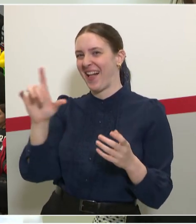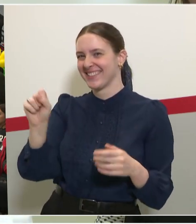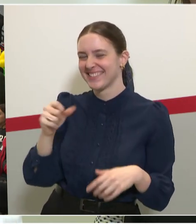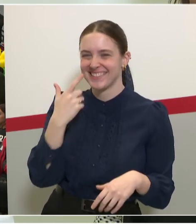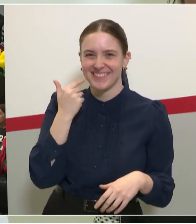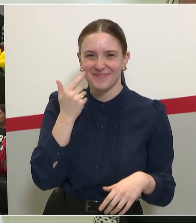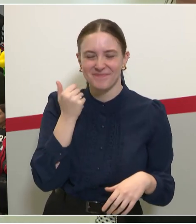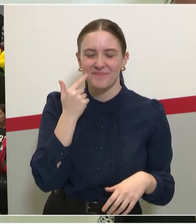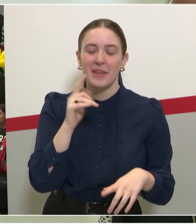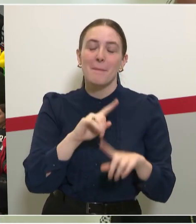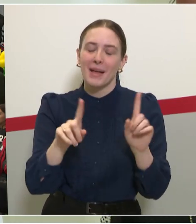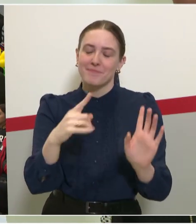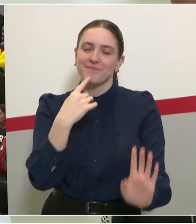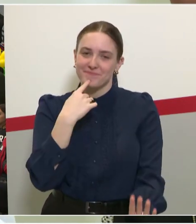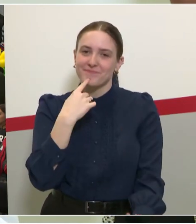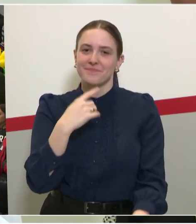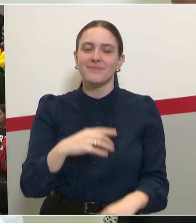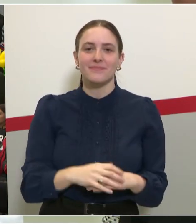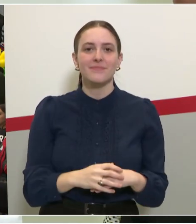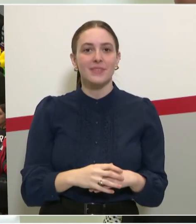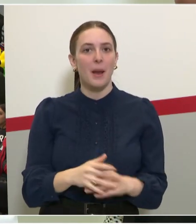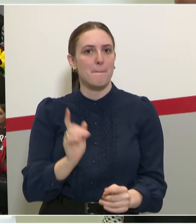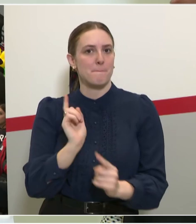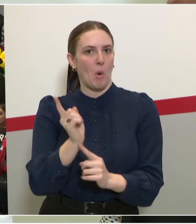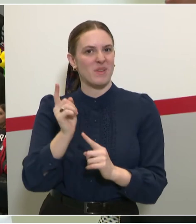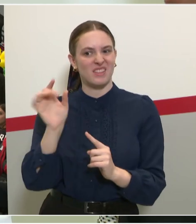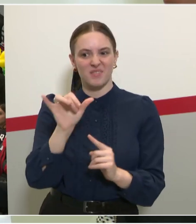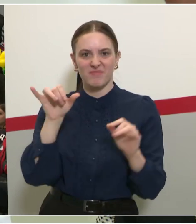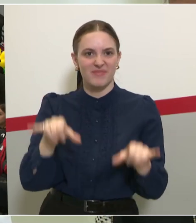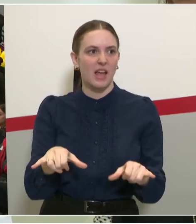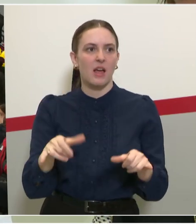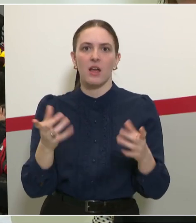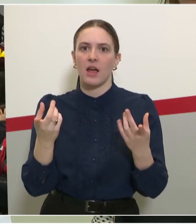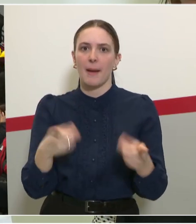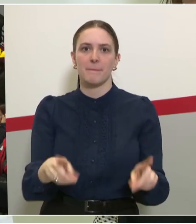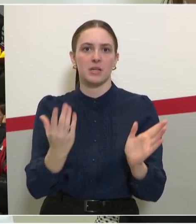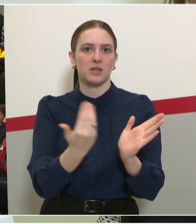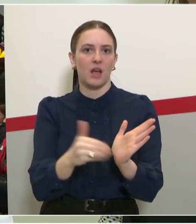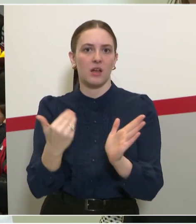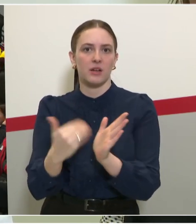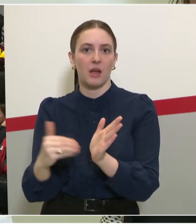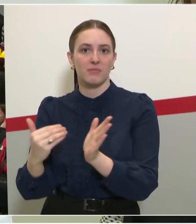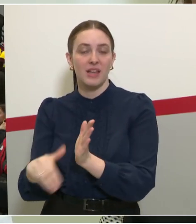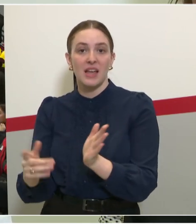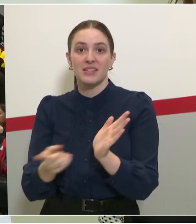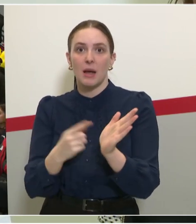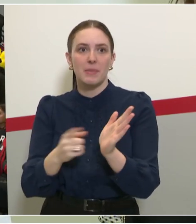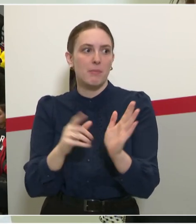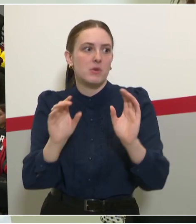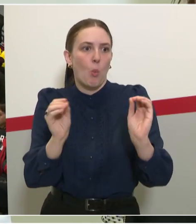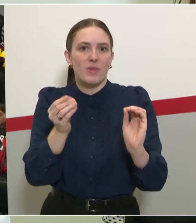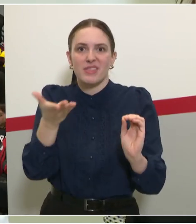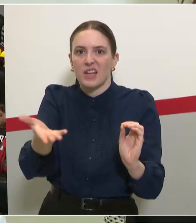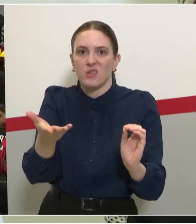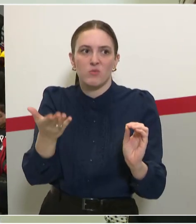In all seriousness, moments like these happen all the time, and sometimes there isn't someone there that knows what to